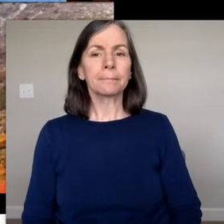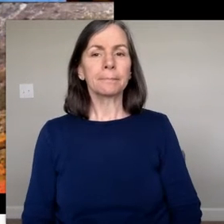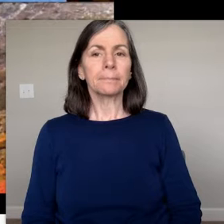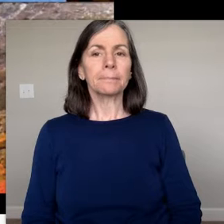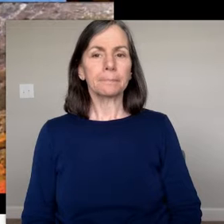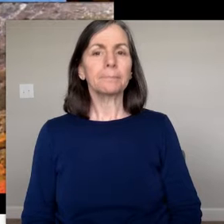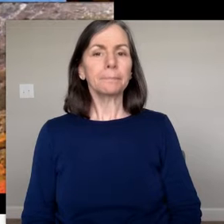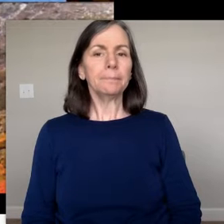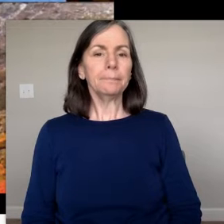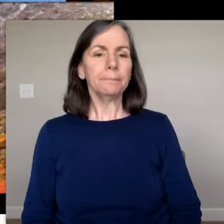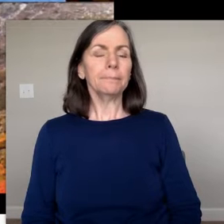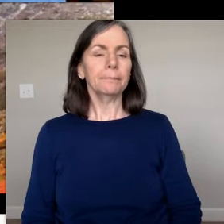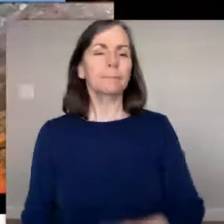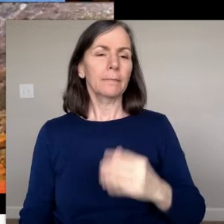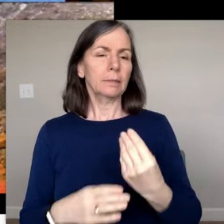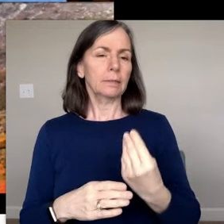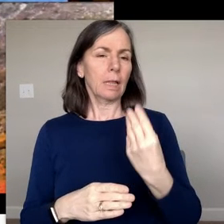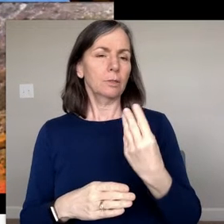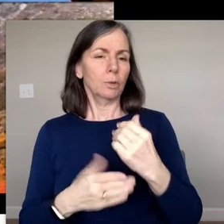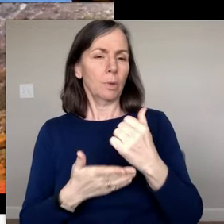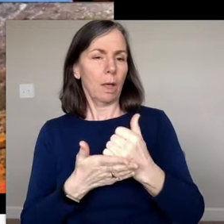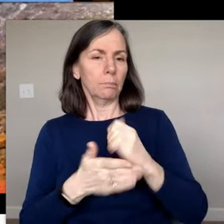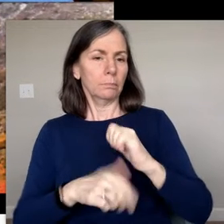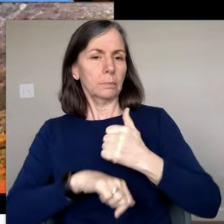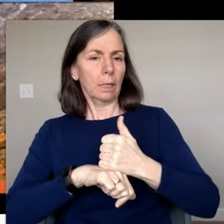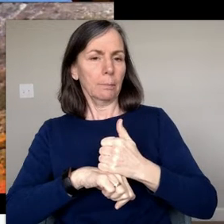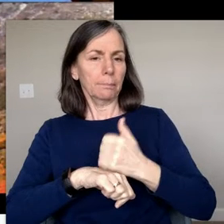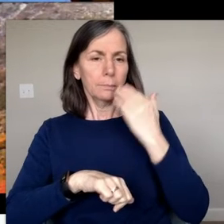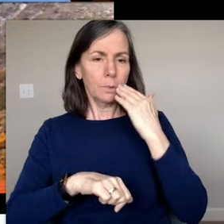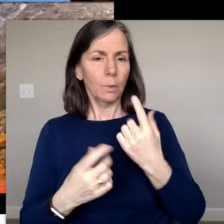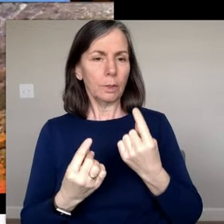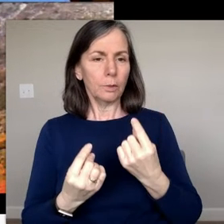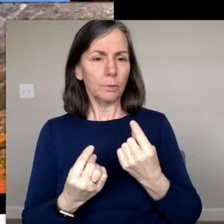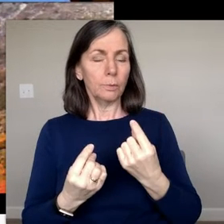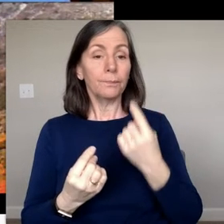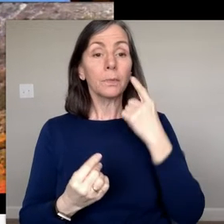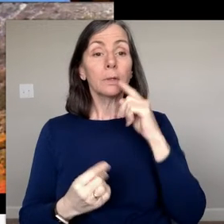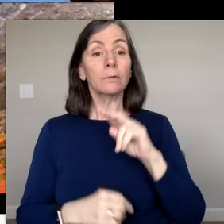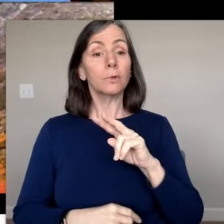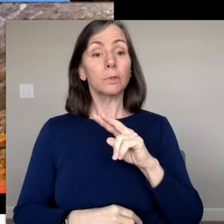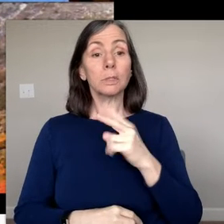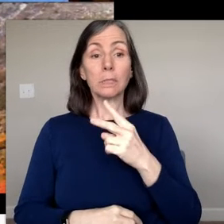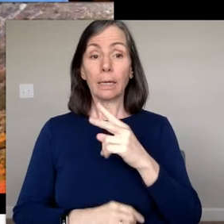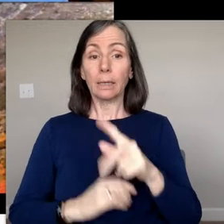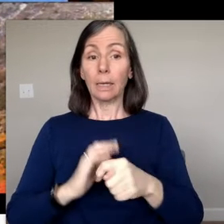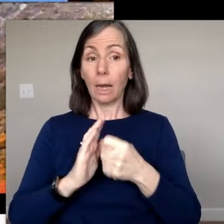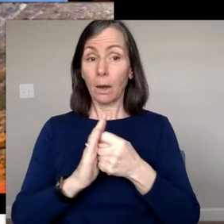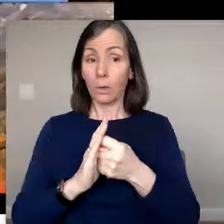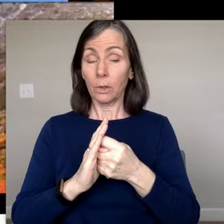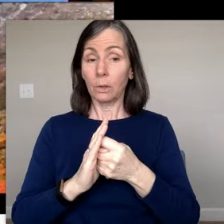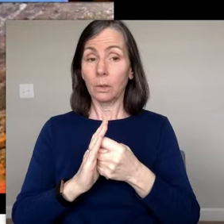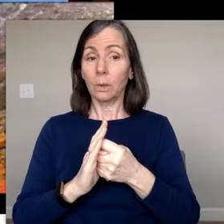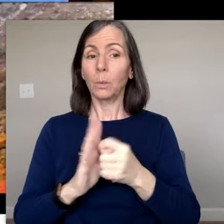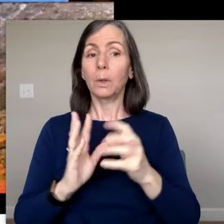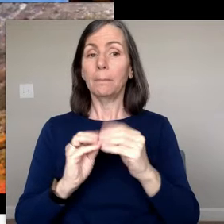slideshow to help you set it up. For period 2, we are meeting at 10 a.m.